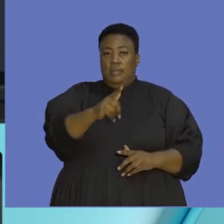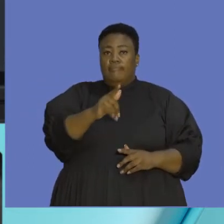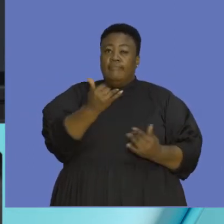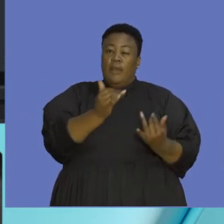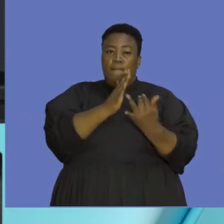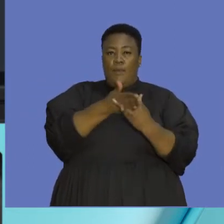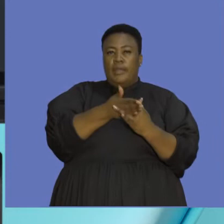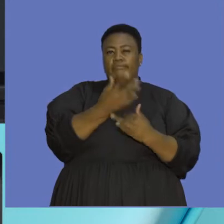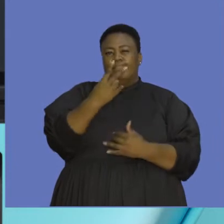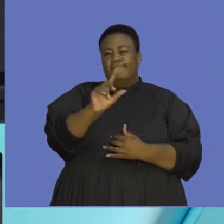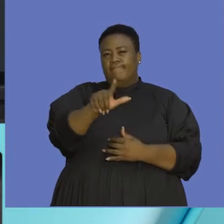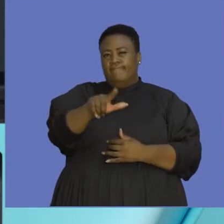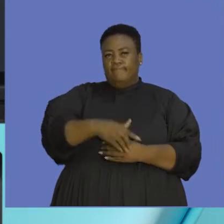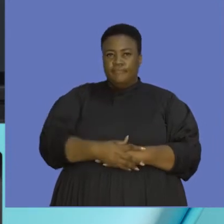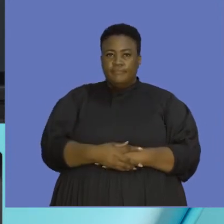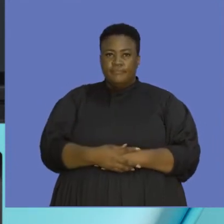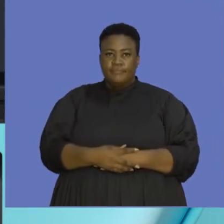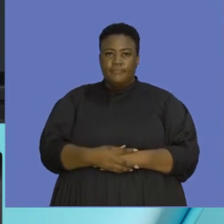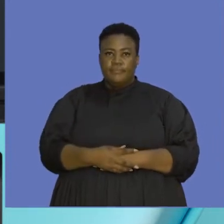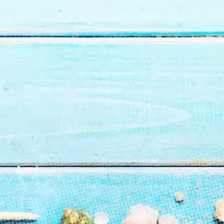and I'll see you in a little while.